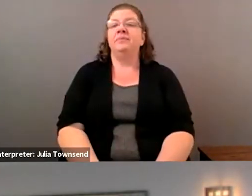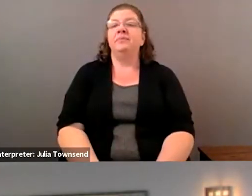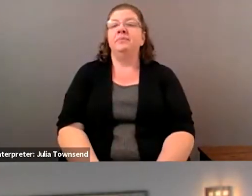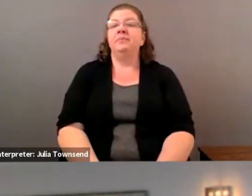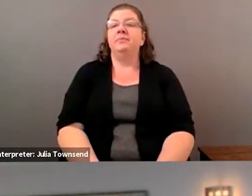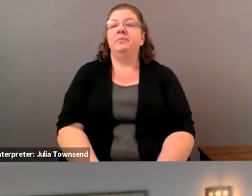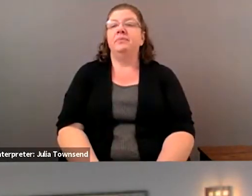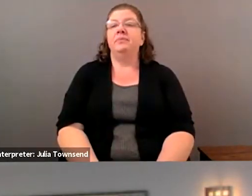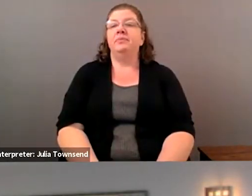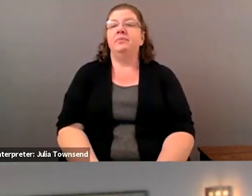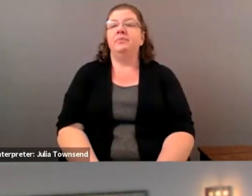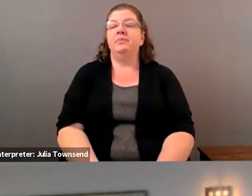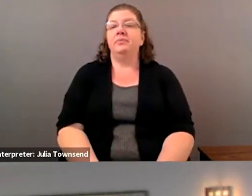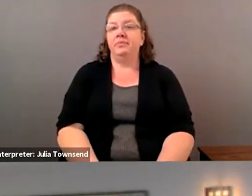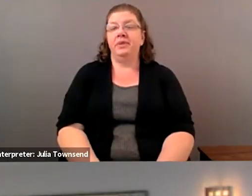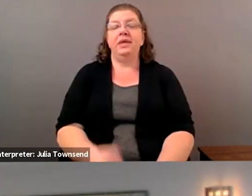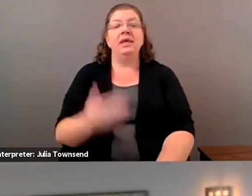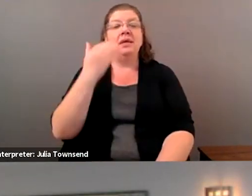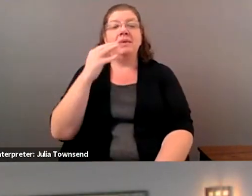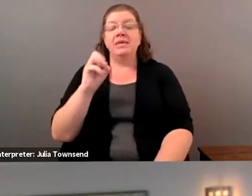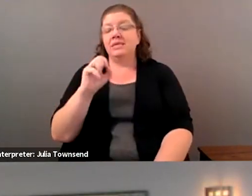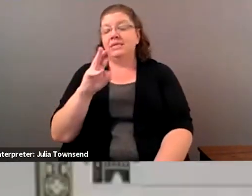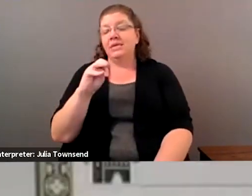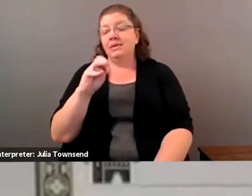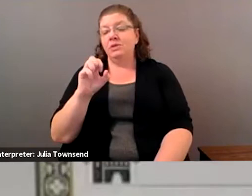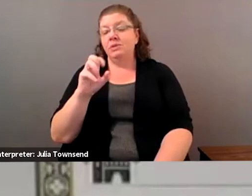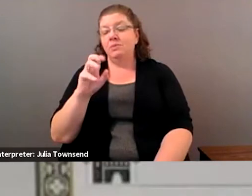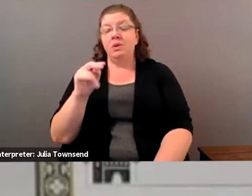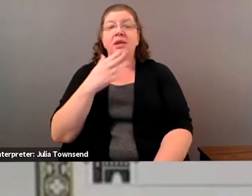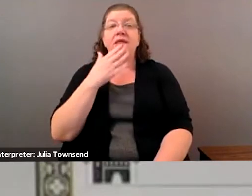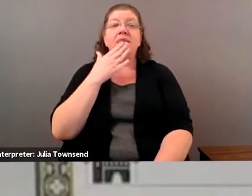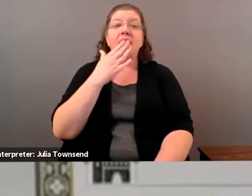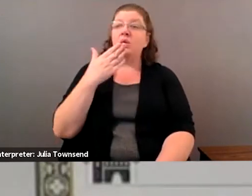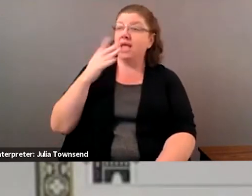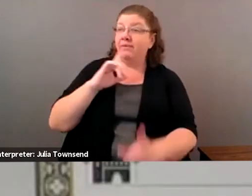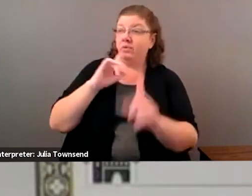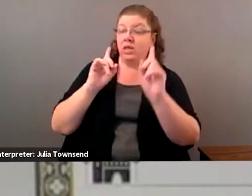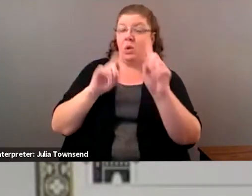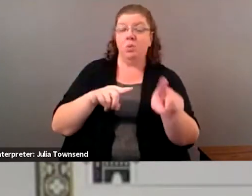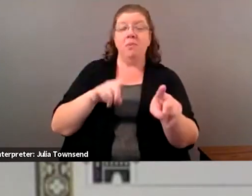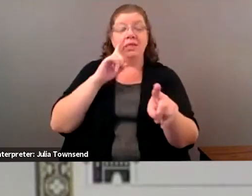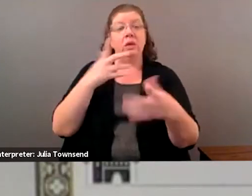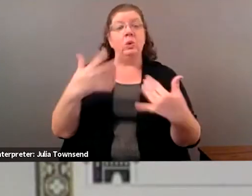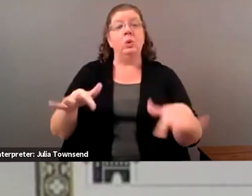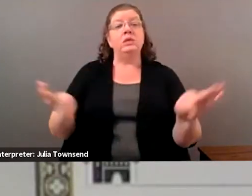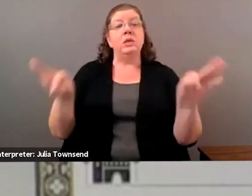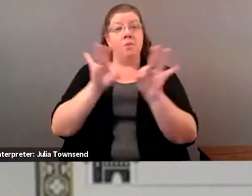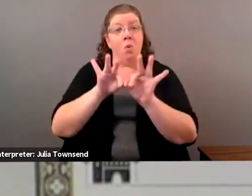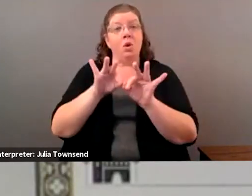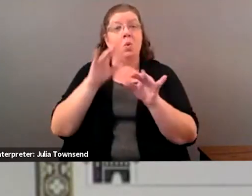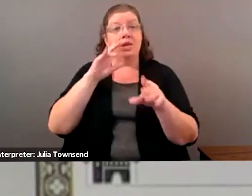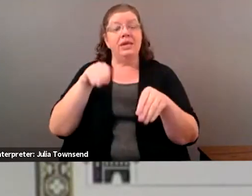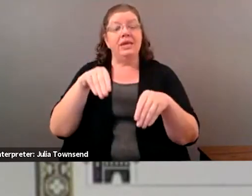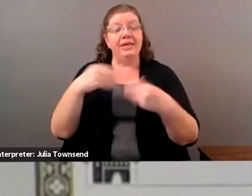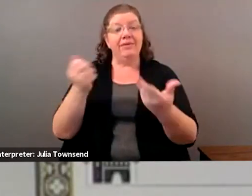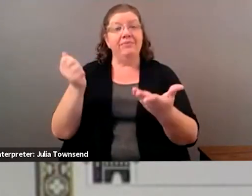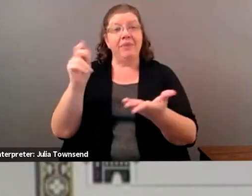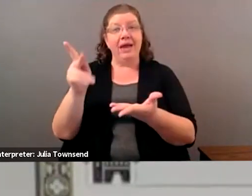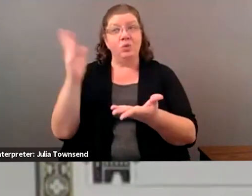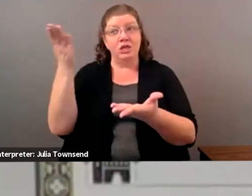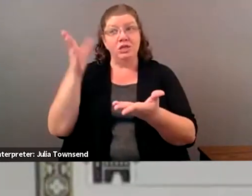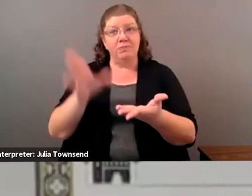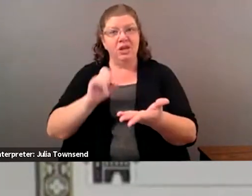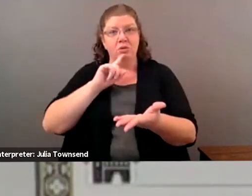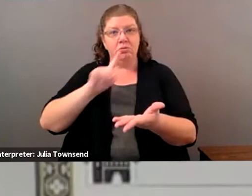Ms. Sims-Moton. Yes, thank you. And thank you for that report. And I think it's important that we want to get back to the speaker with regards to that